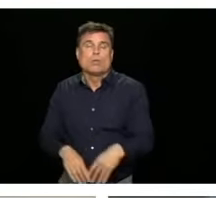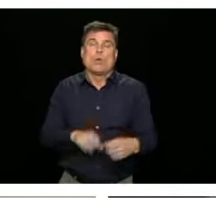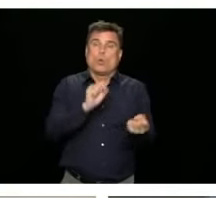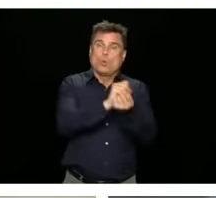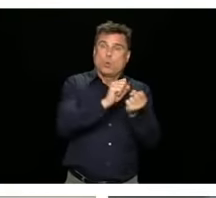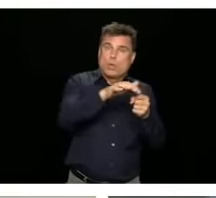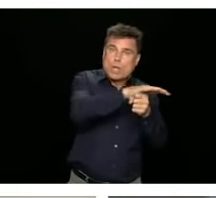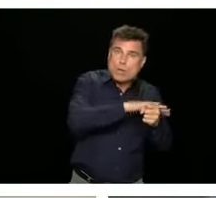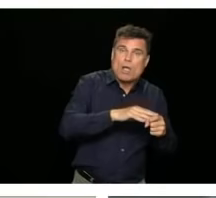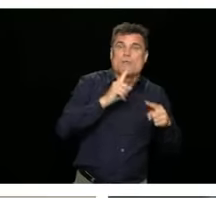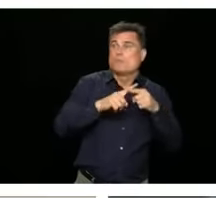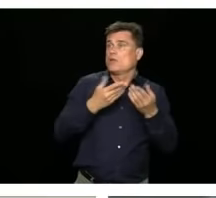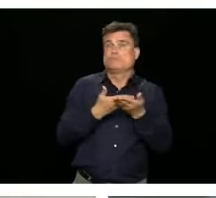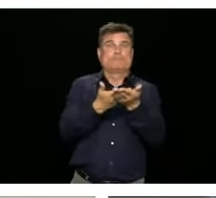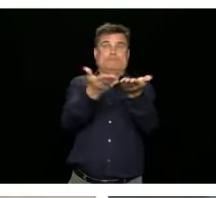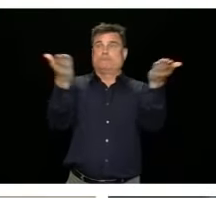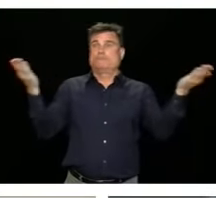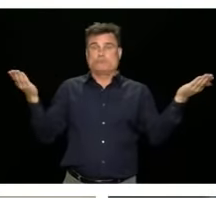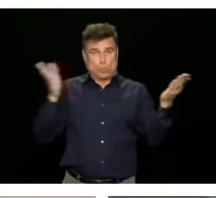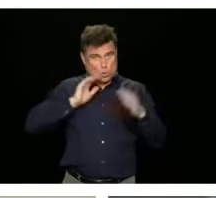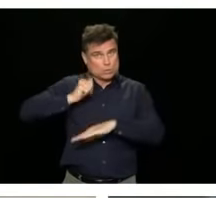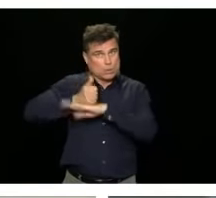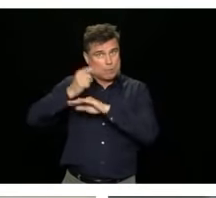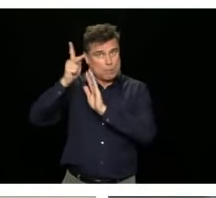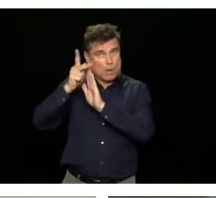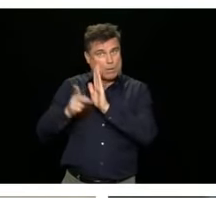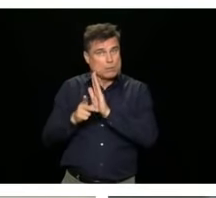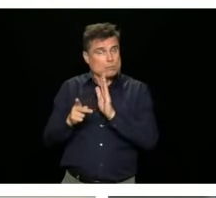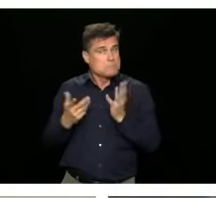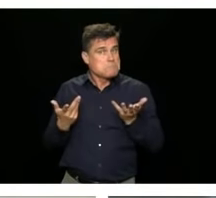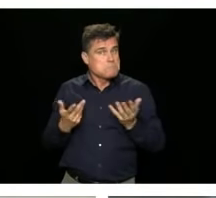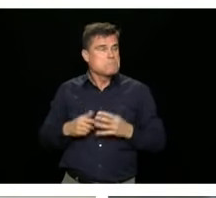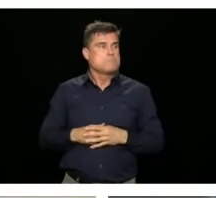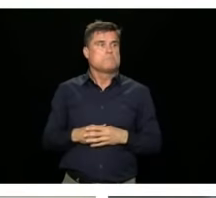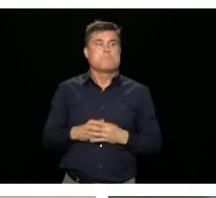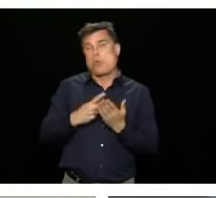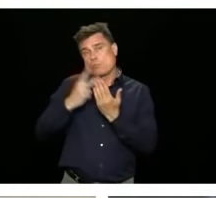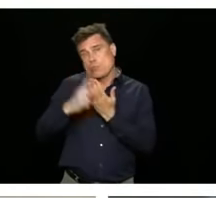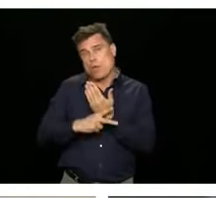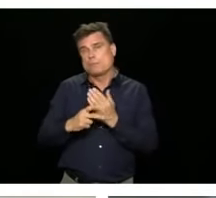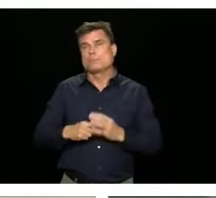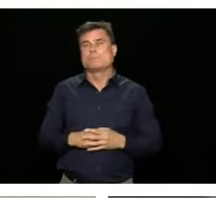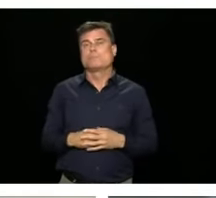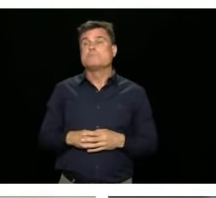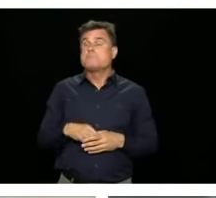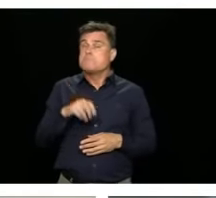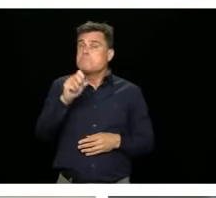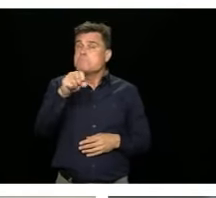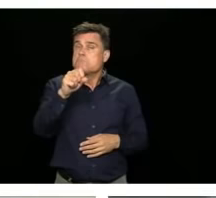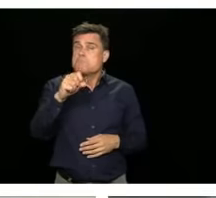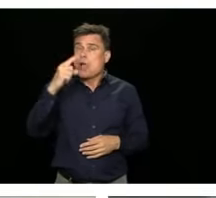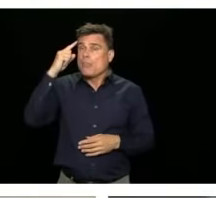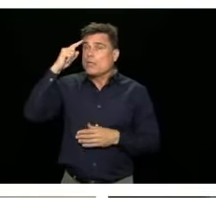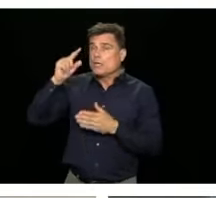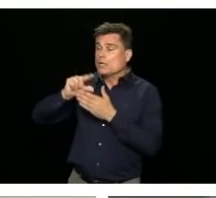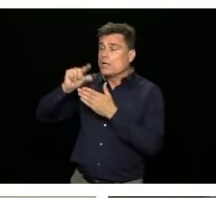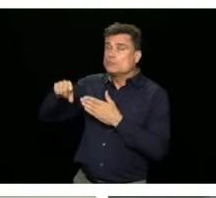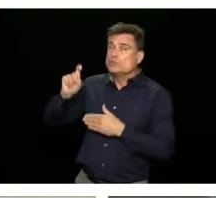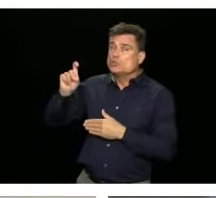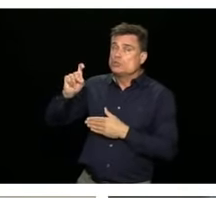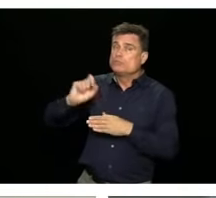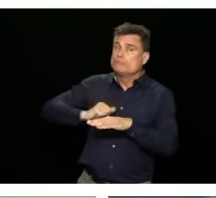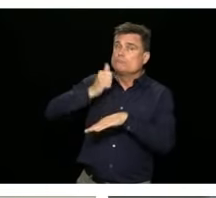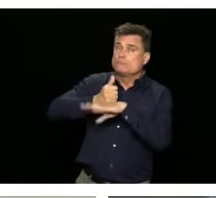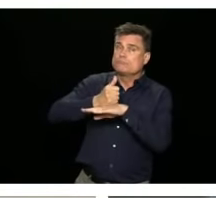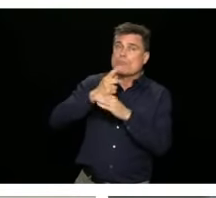that's something that the government should be responding to. And if that's what the public is willing to fight for, then I think that the government will respond to it.